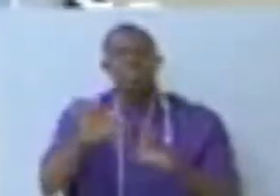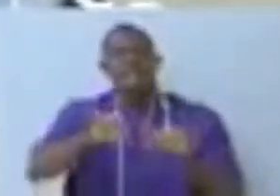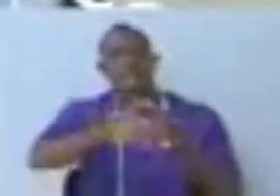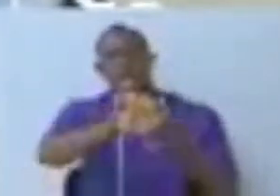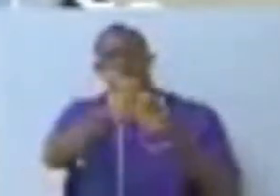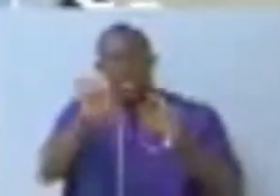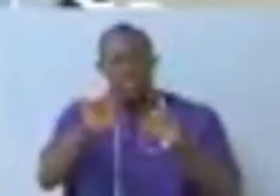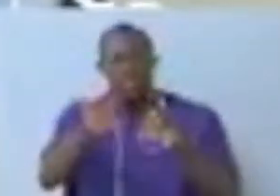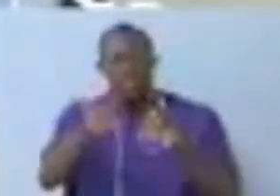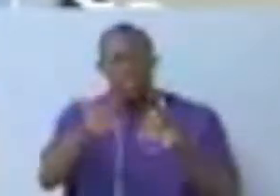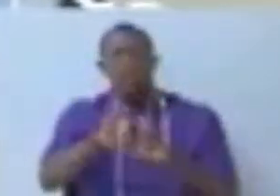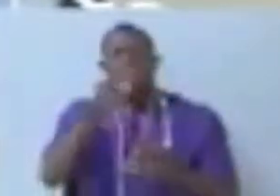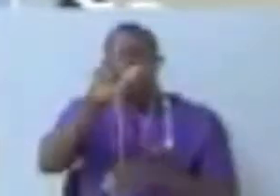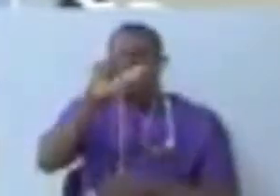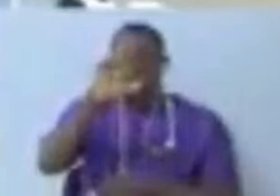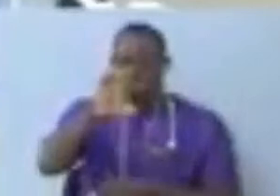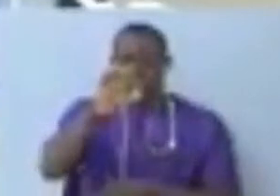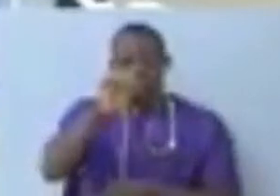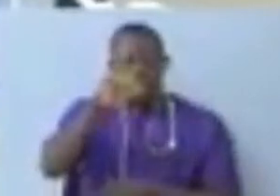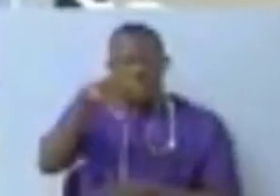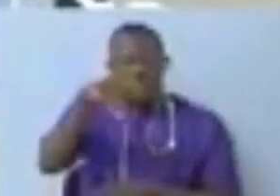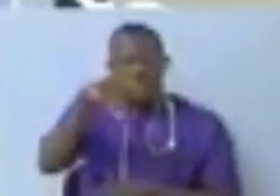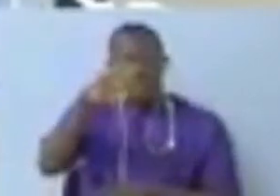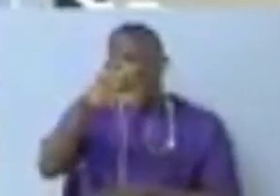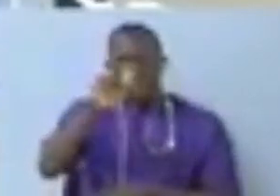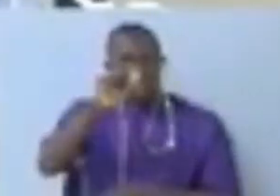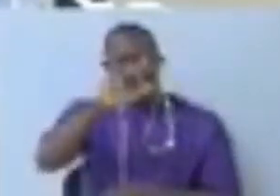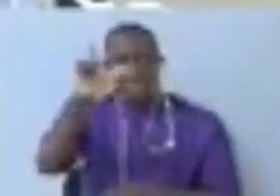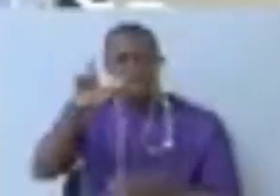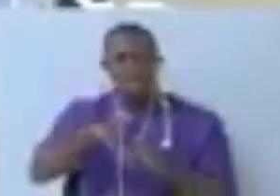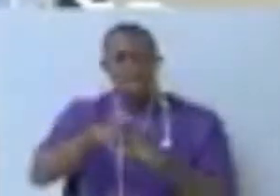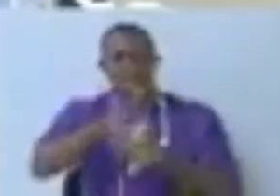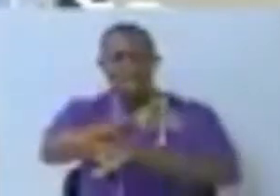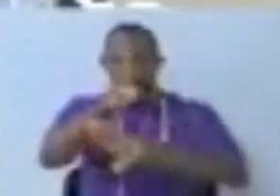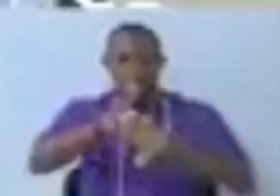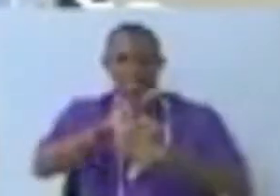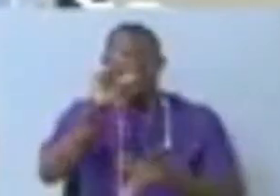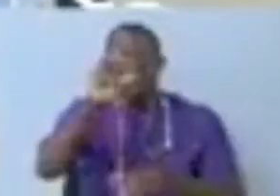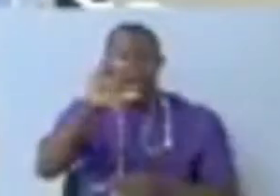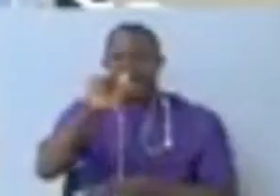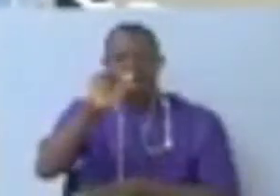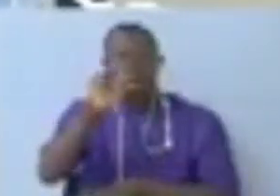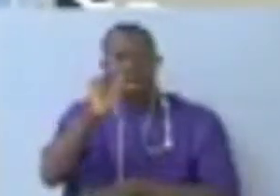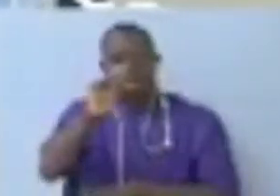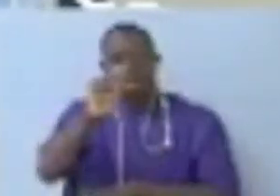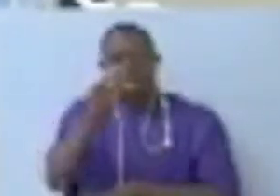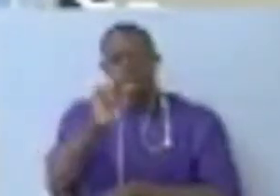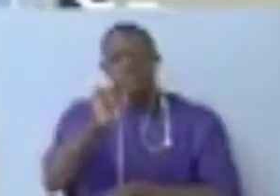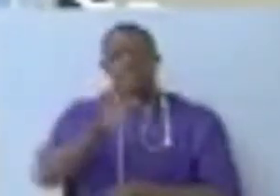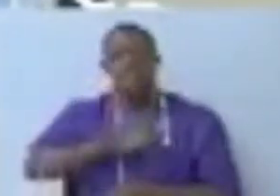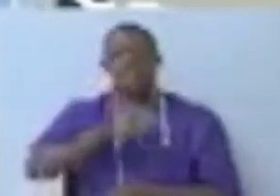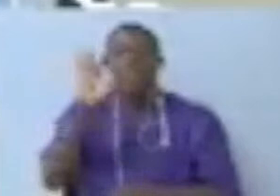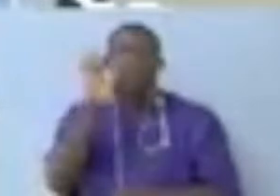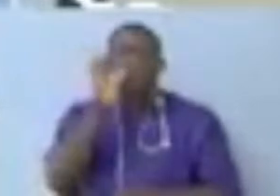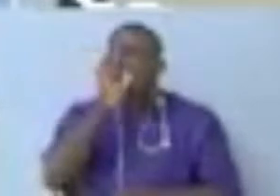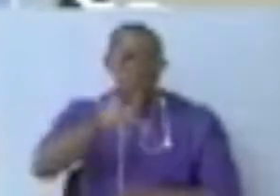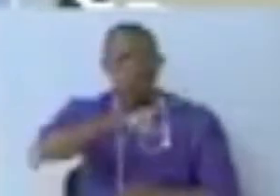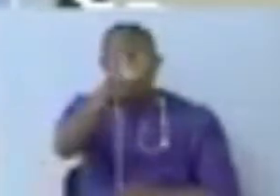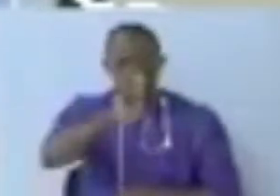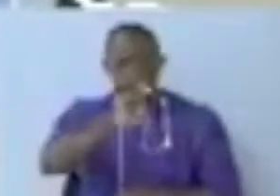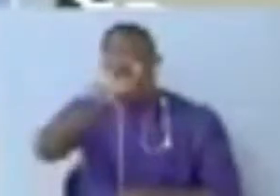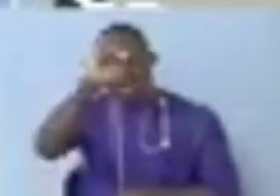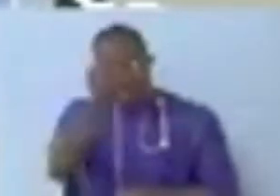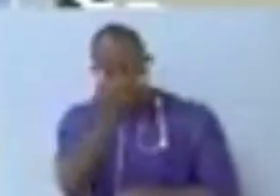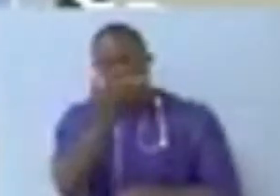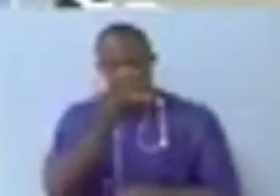Minister na furanu Lance Corporal Bojang ring la dingirani tolaba. And he answered, yes,